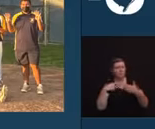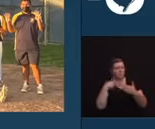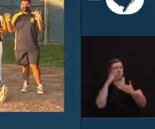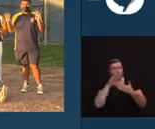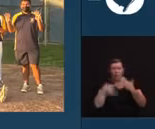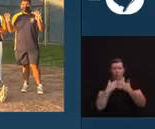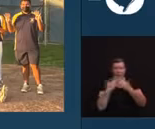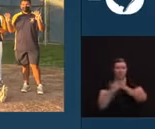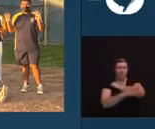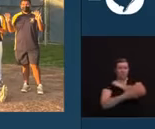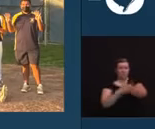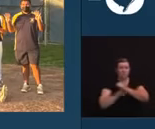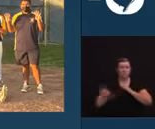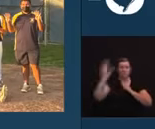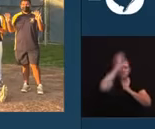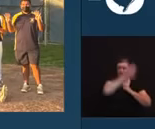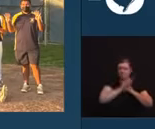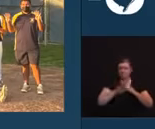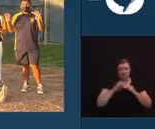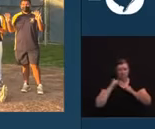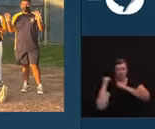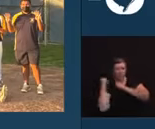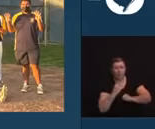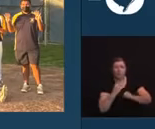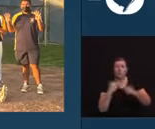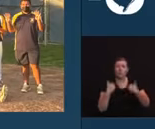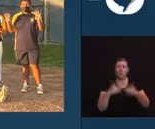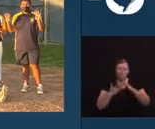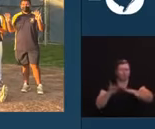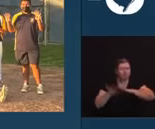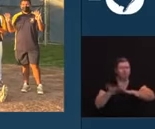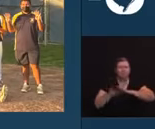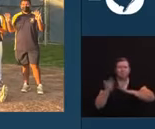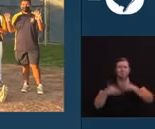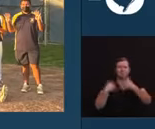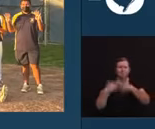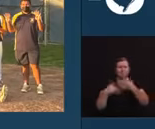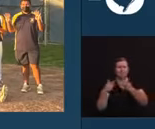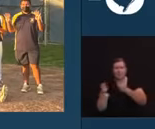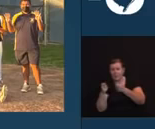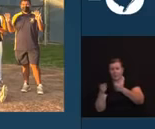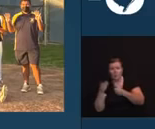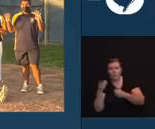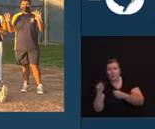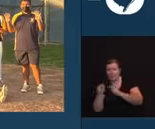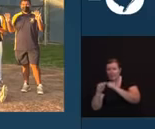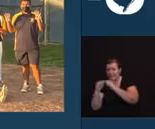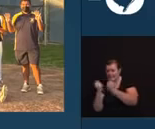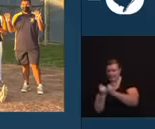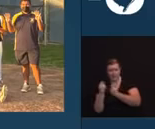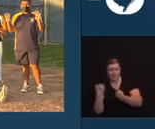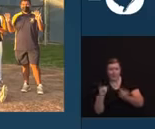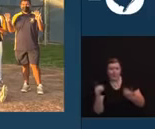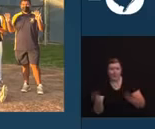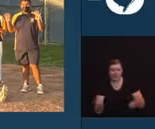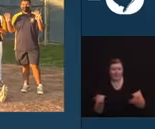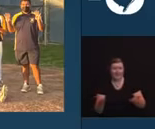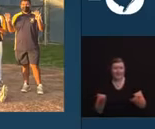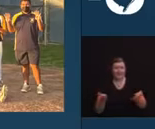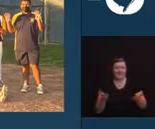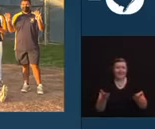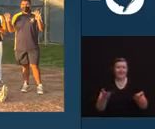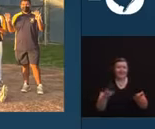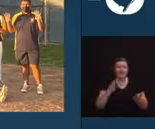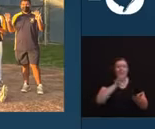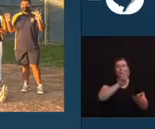running even as he managed his own team. The 13U or U13 Stallions was his team.